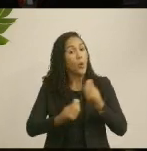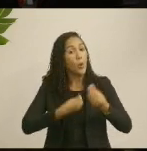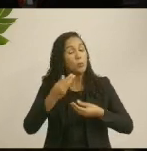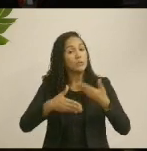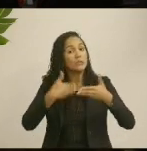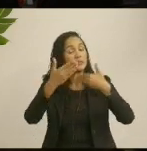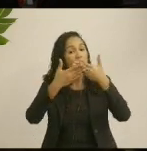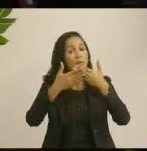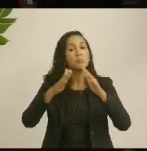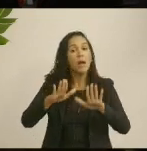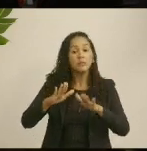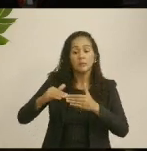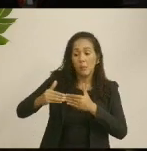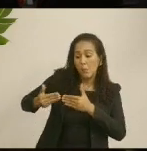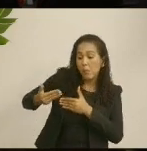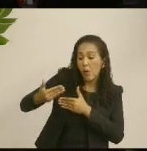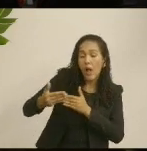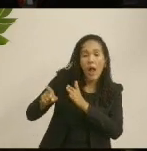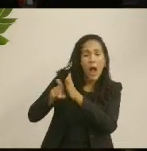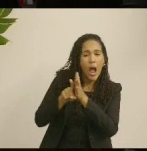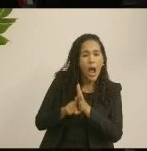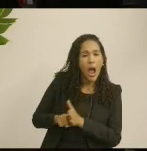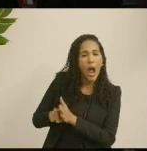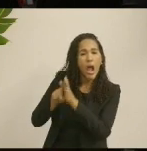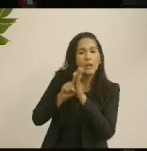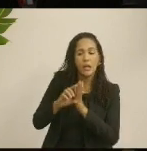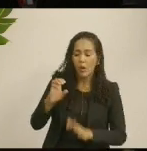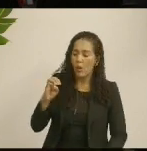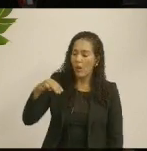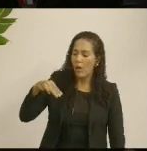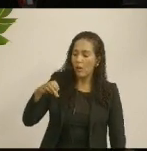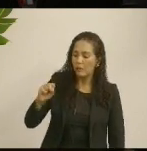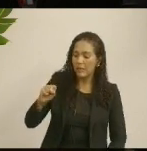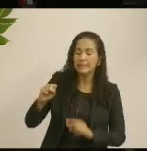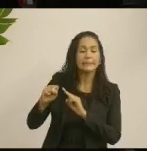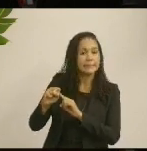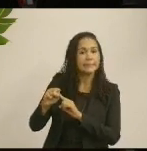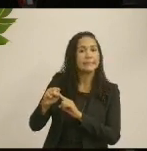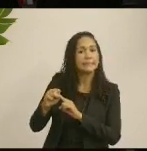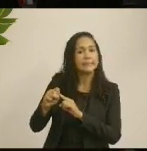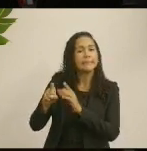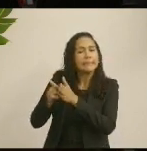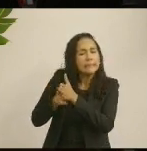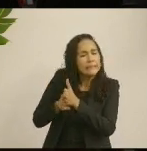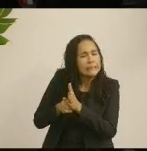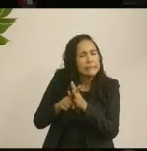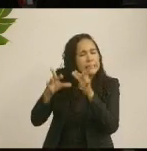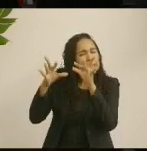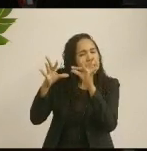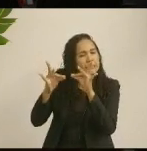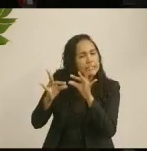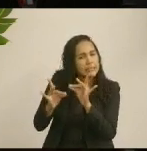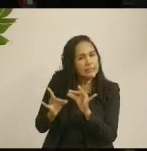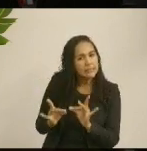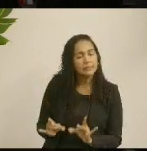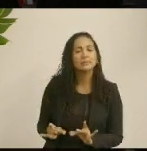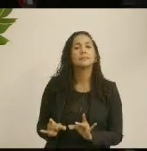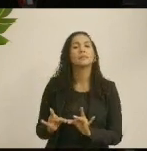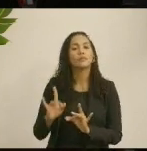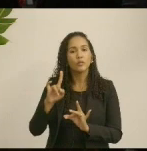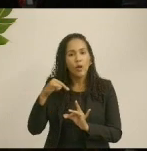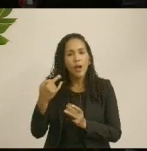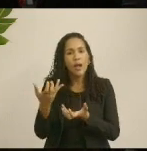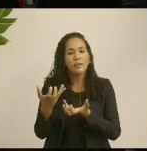done in a very meticulous way by WHO, hopefully to get the financing also to finish